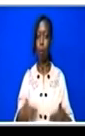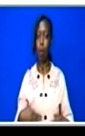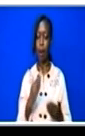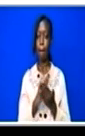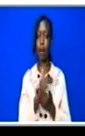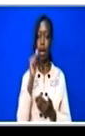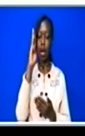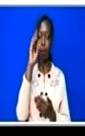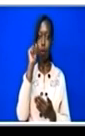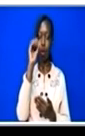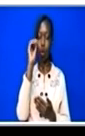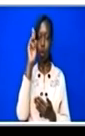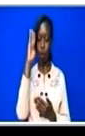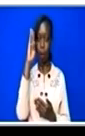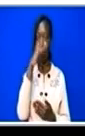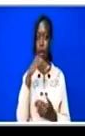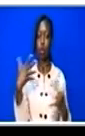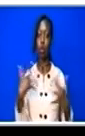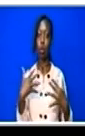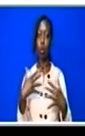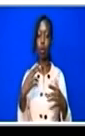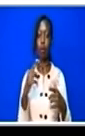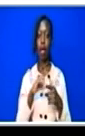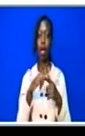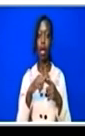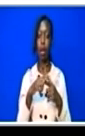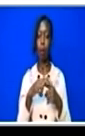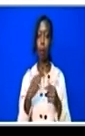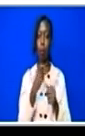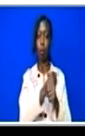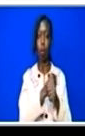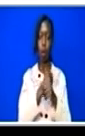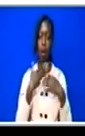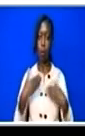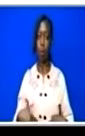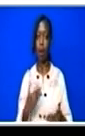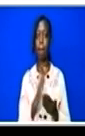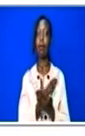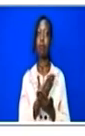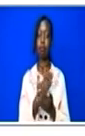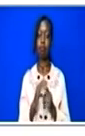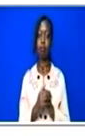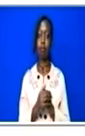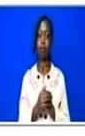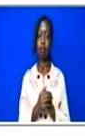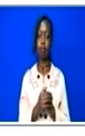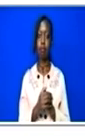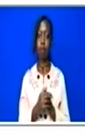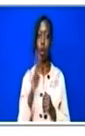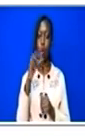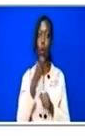And once they absorb shock, then they protect such organs. Yeah, exactly. Okay. Then two functions of